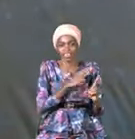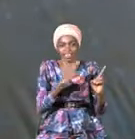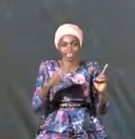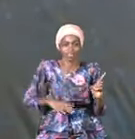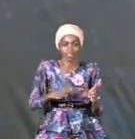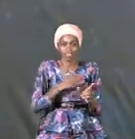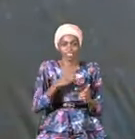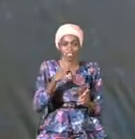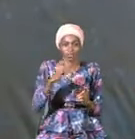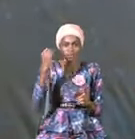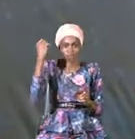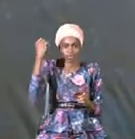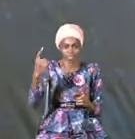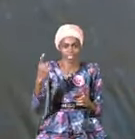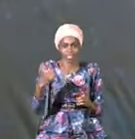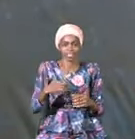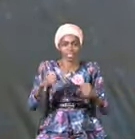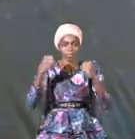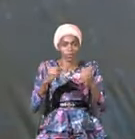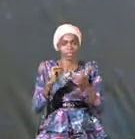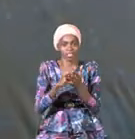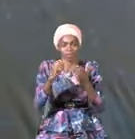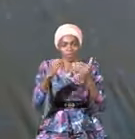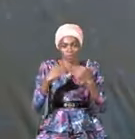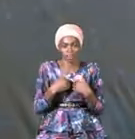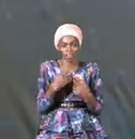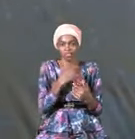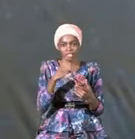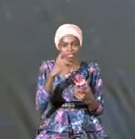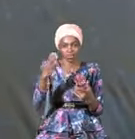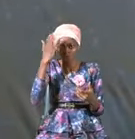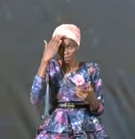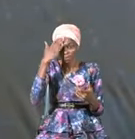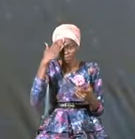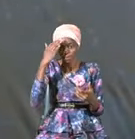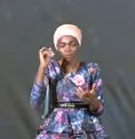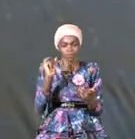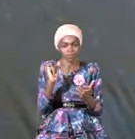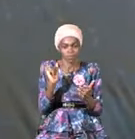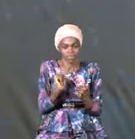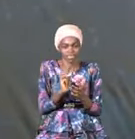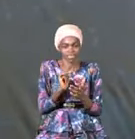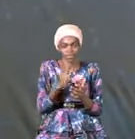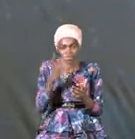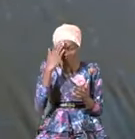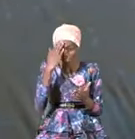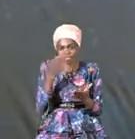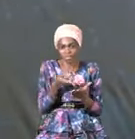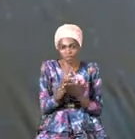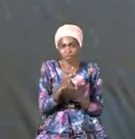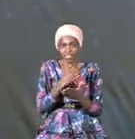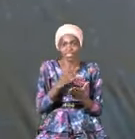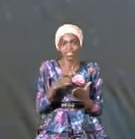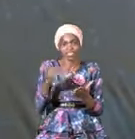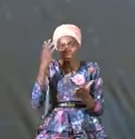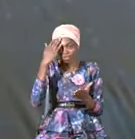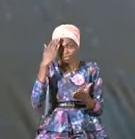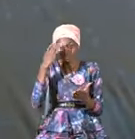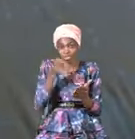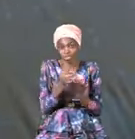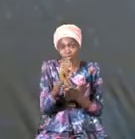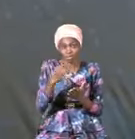the power that you have, and you know that indeed you will know the truth, and the truth of God that you know will set you